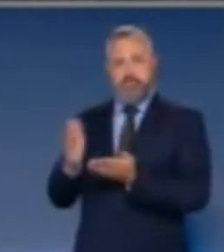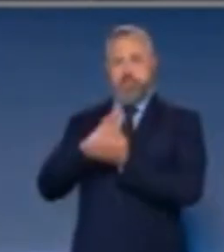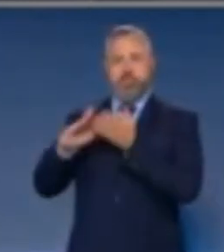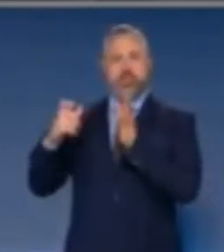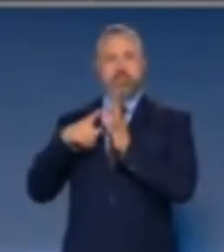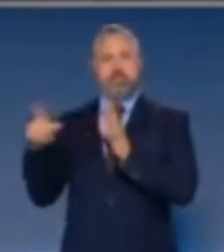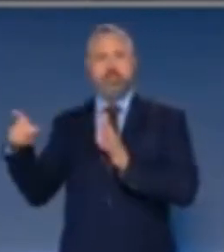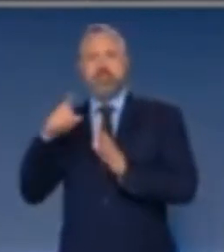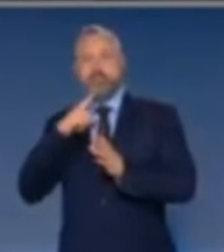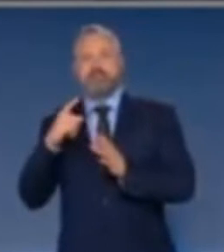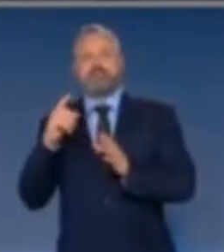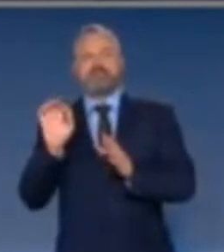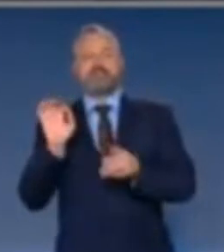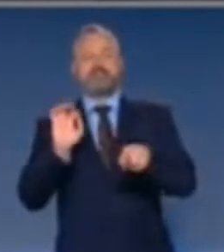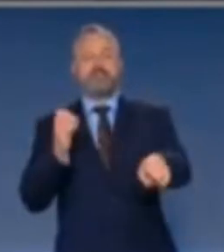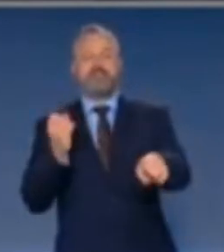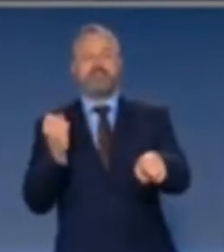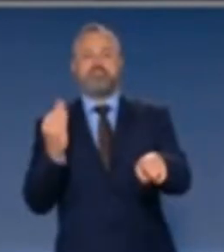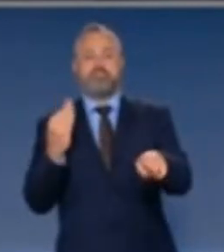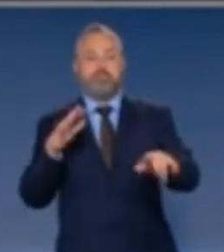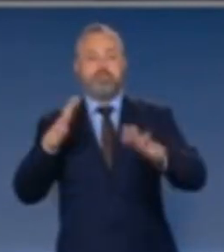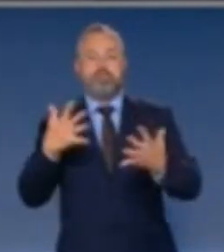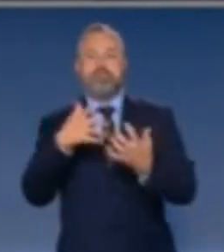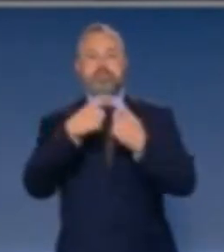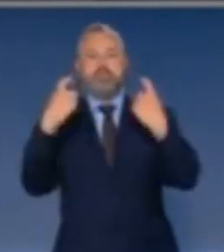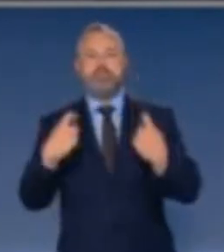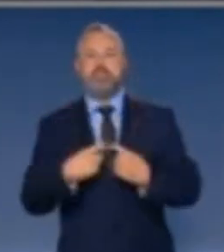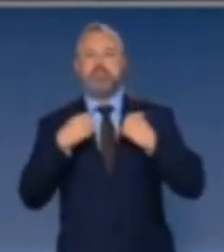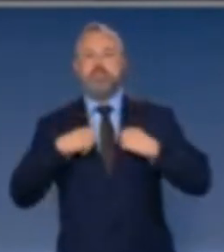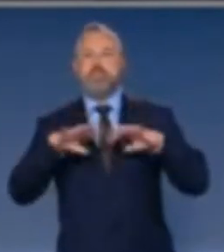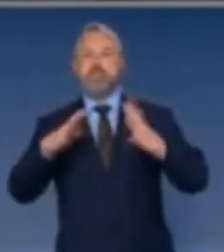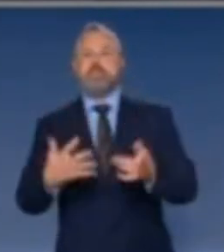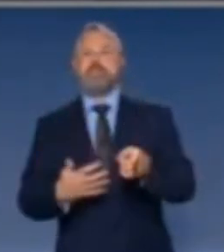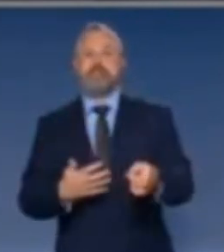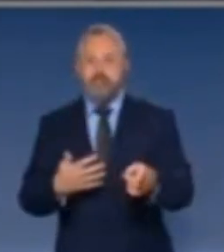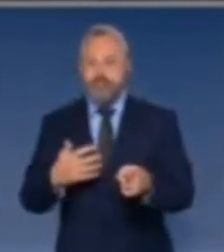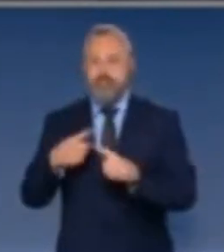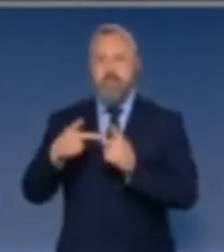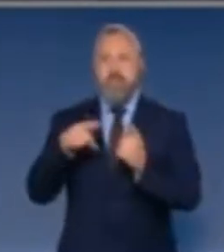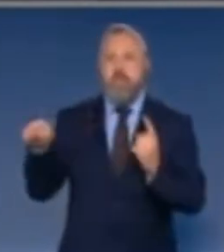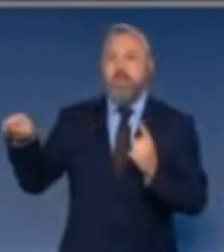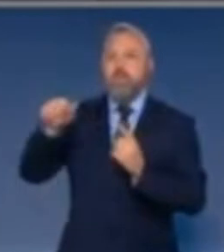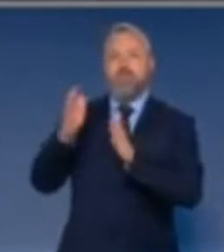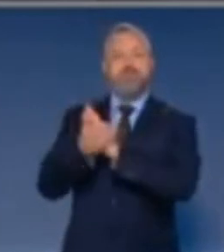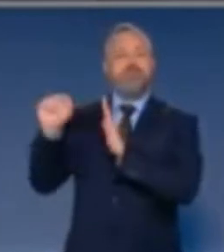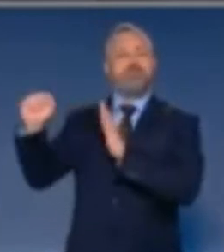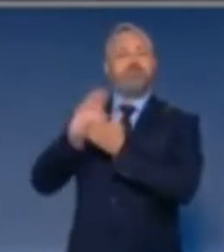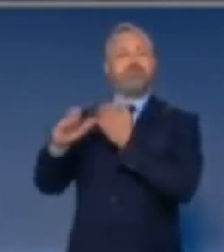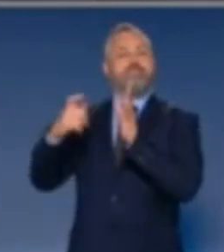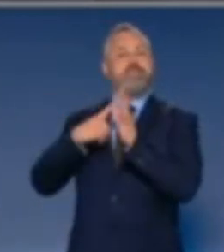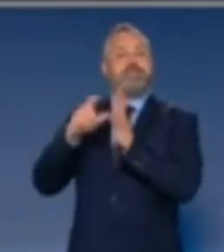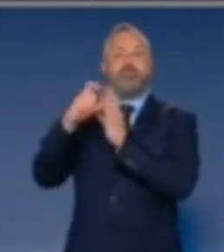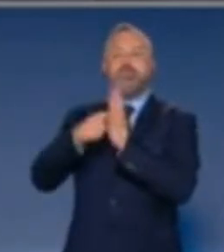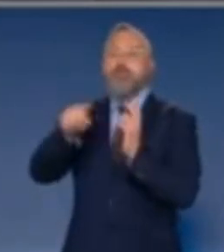training. They advised, however, that all other HCA immunisers have completed the training, and they also advised this doctor had